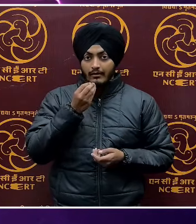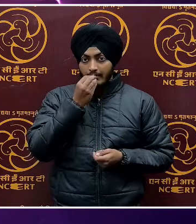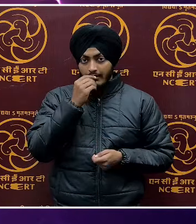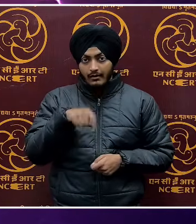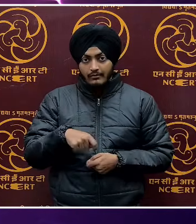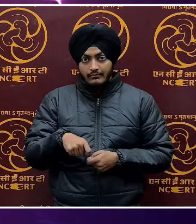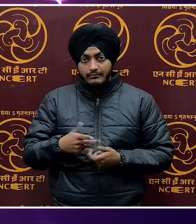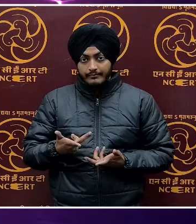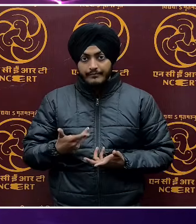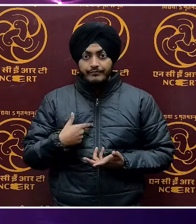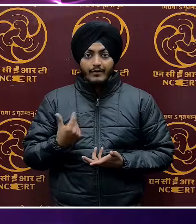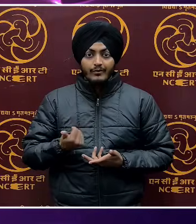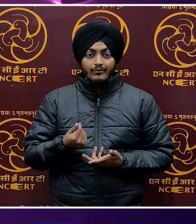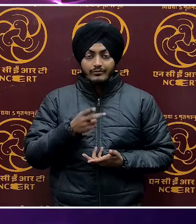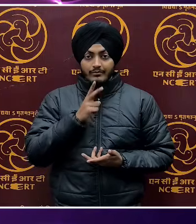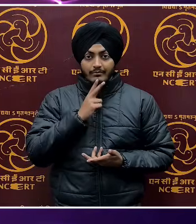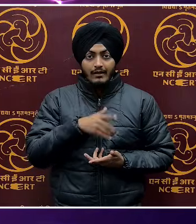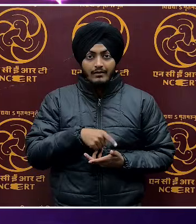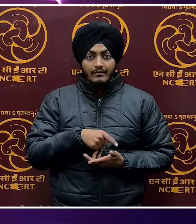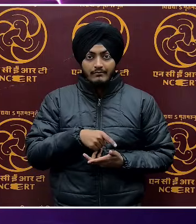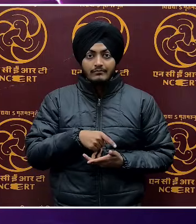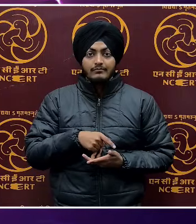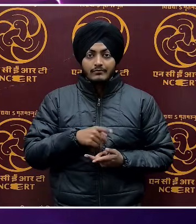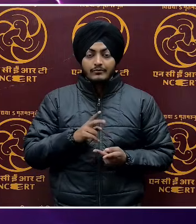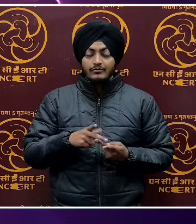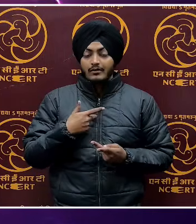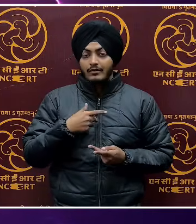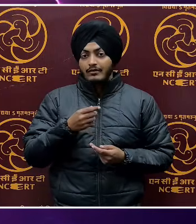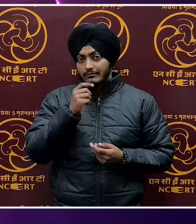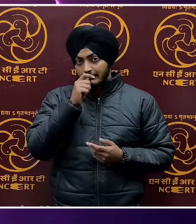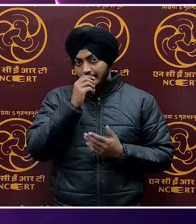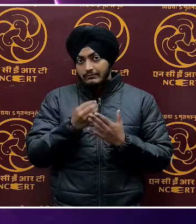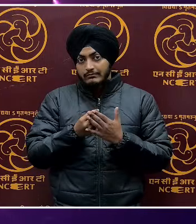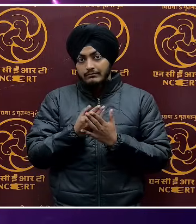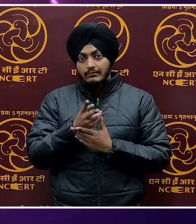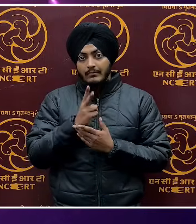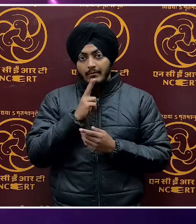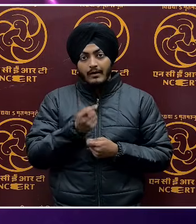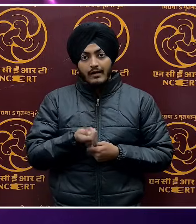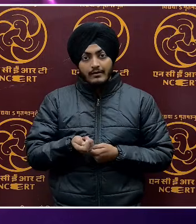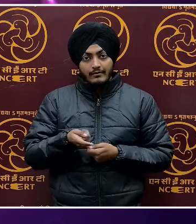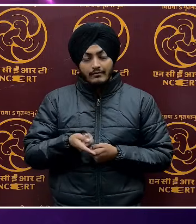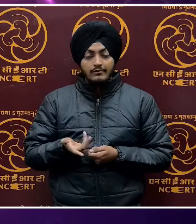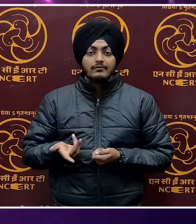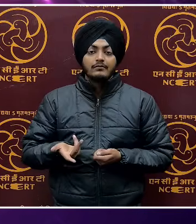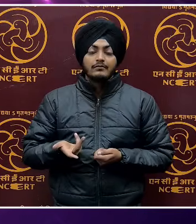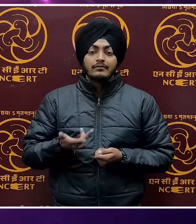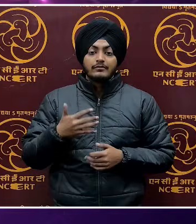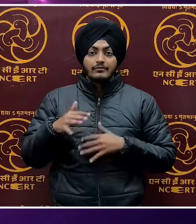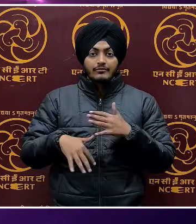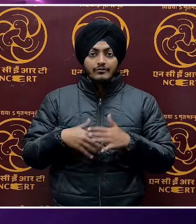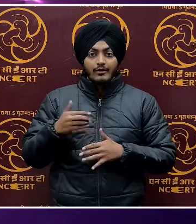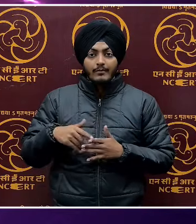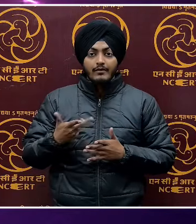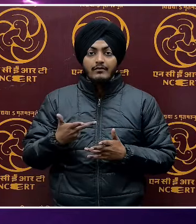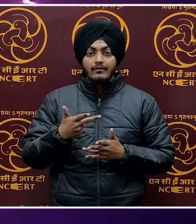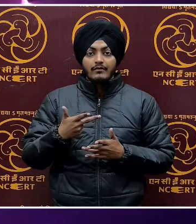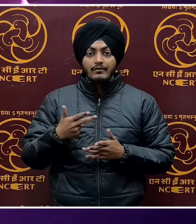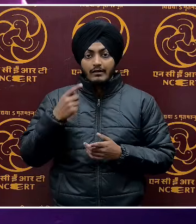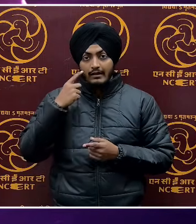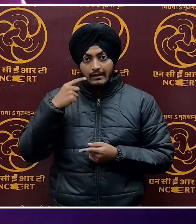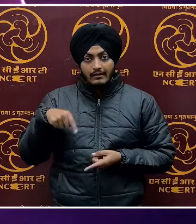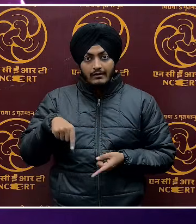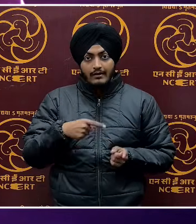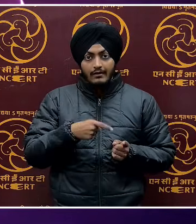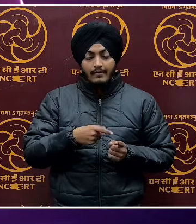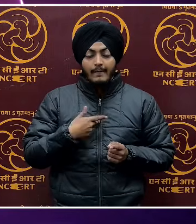cook, we use water, right? Planting our plants, watering our plants, then there's swimming, river and rain. All these